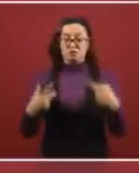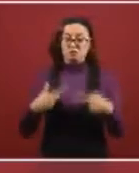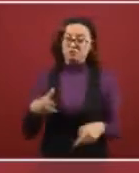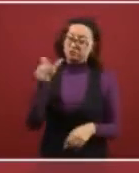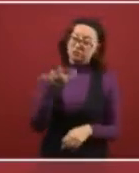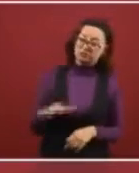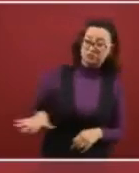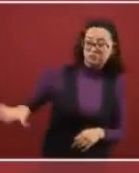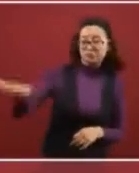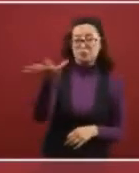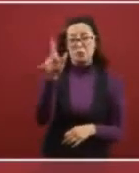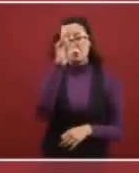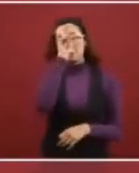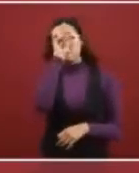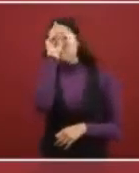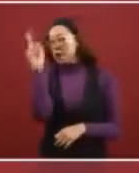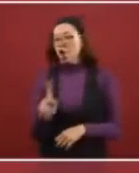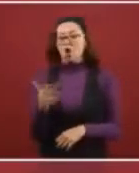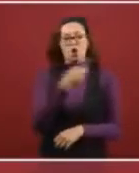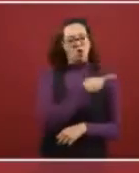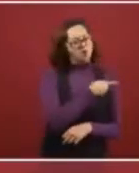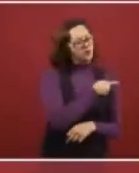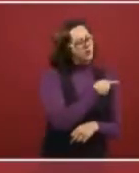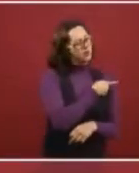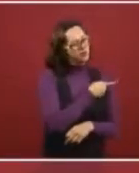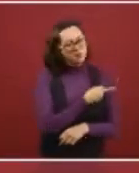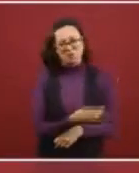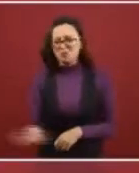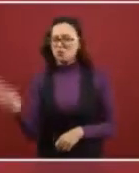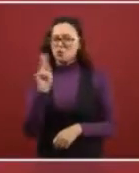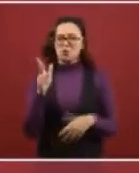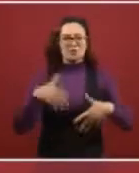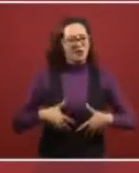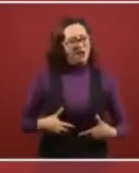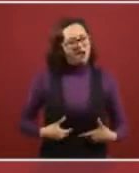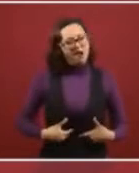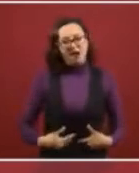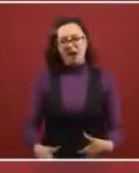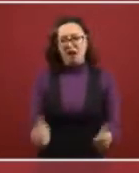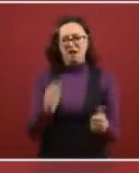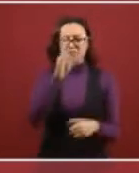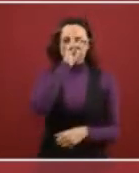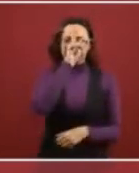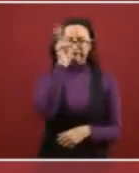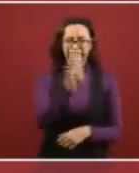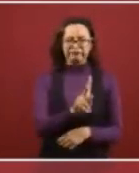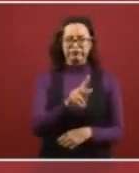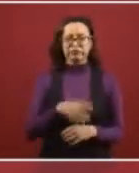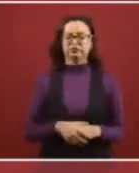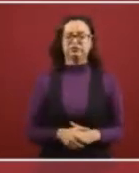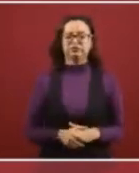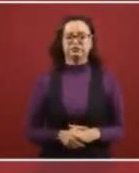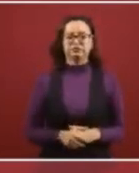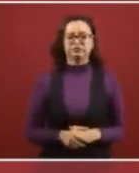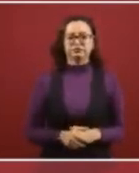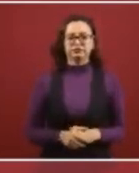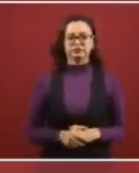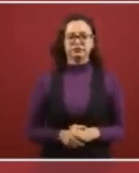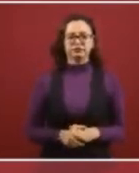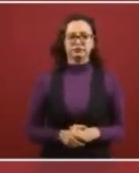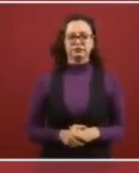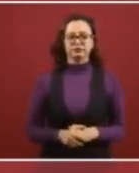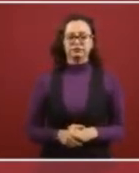population that is in a situation of poverty and poor nutrition.